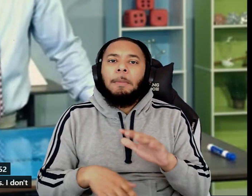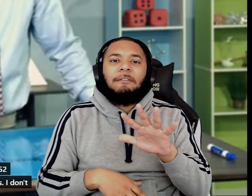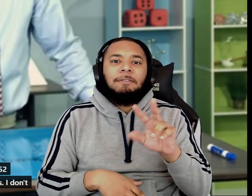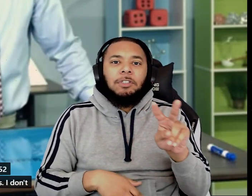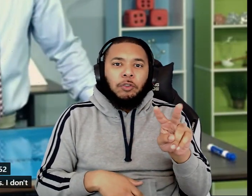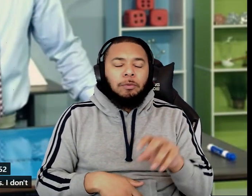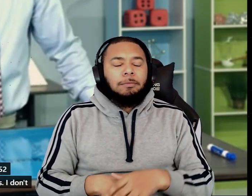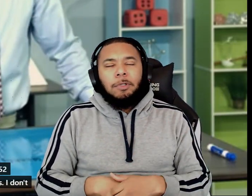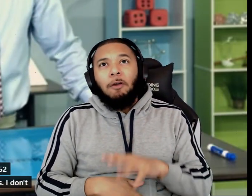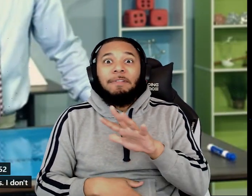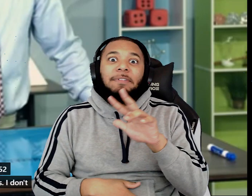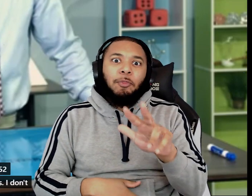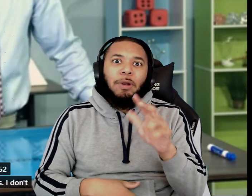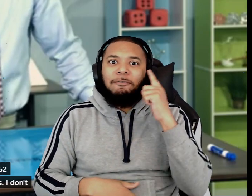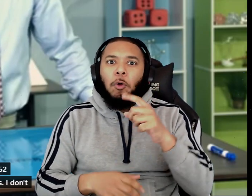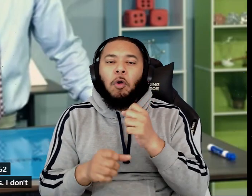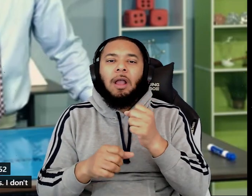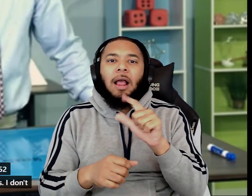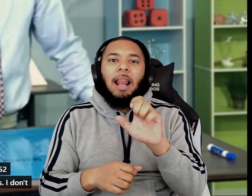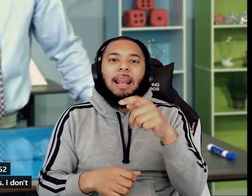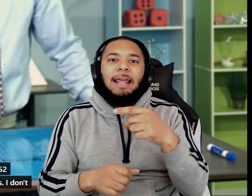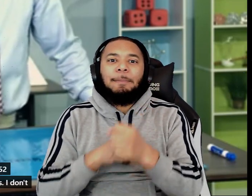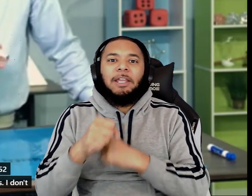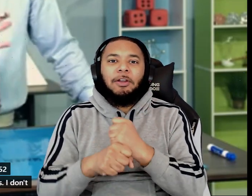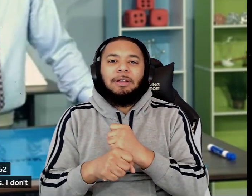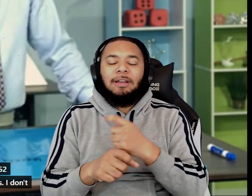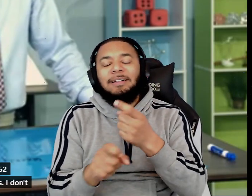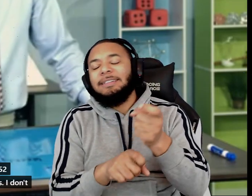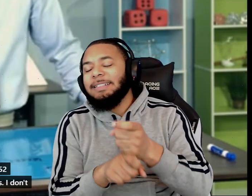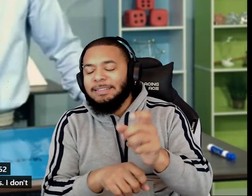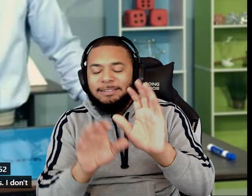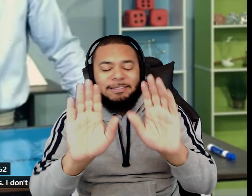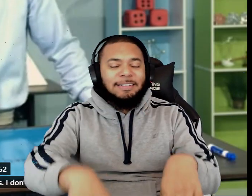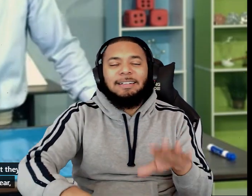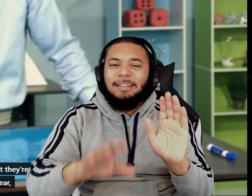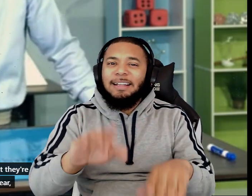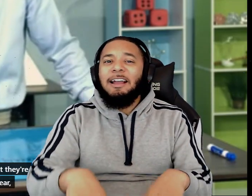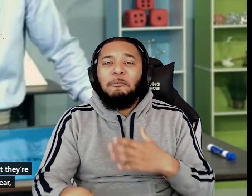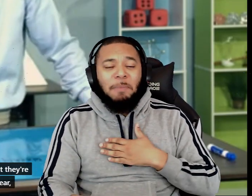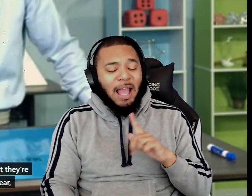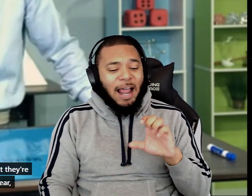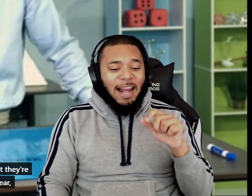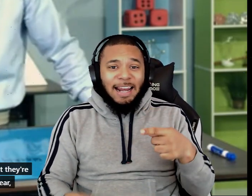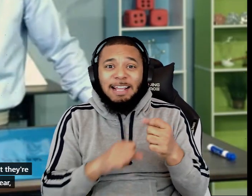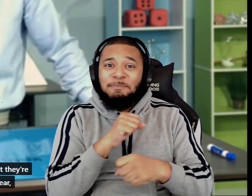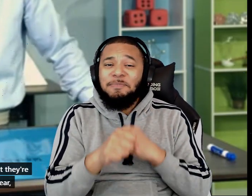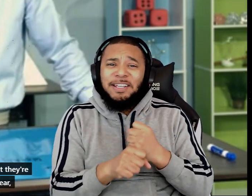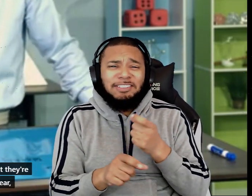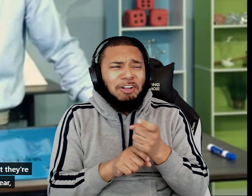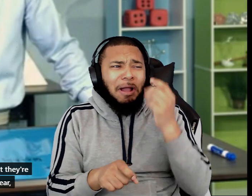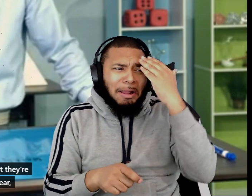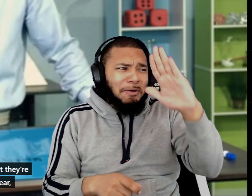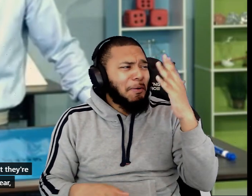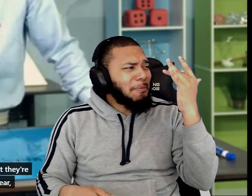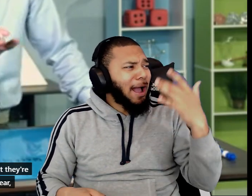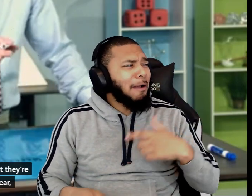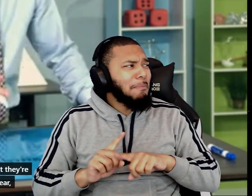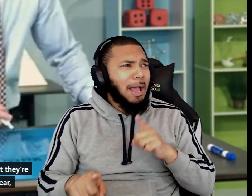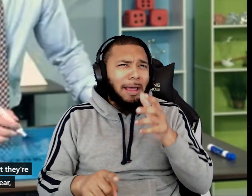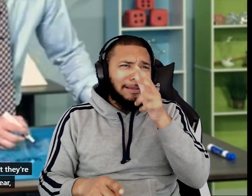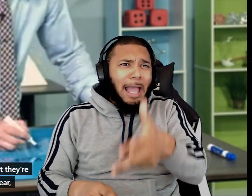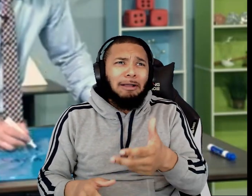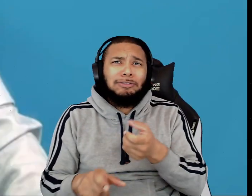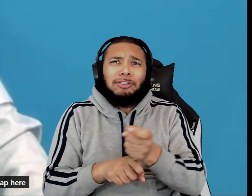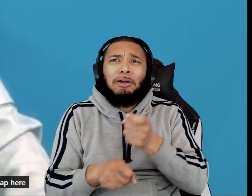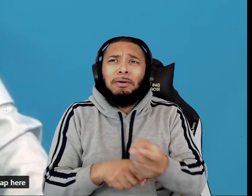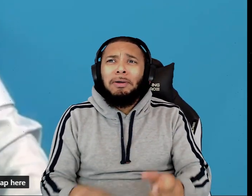year. Just kidding, 52. Again, these leap year jokes, I don't know why they're coming out, but they're really bad. 52 weeks